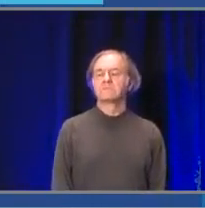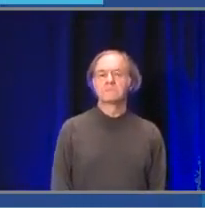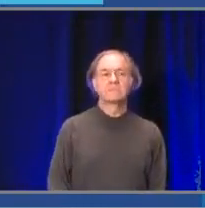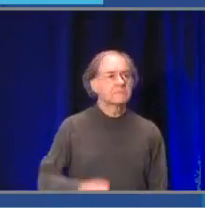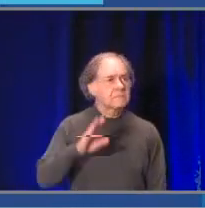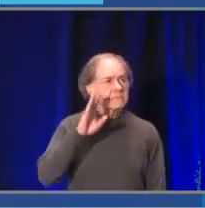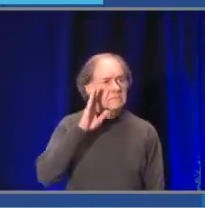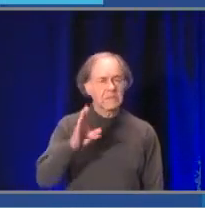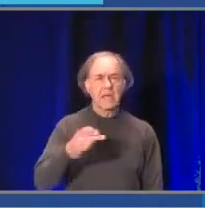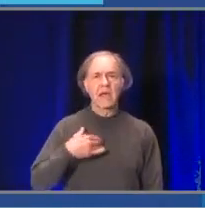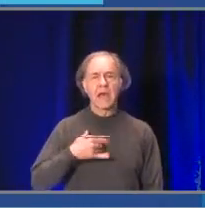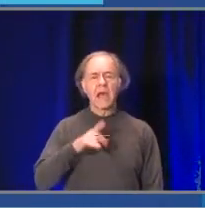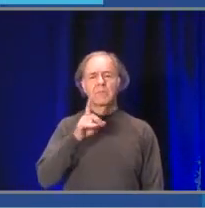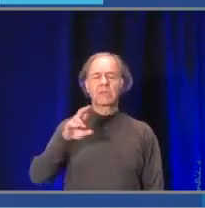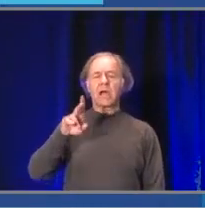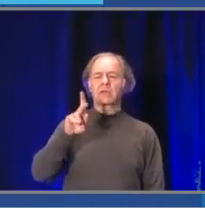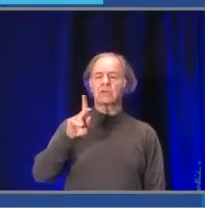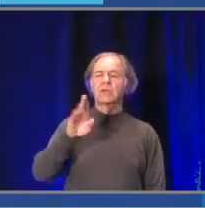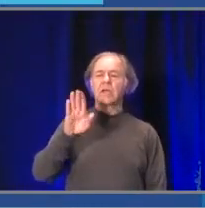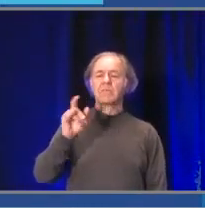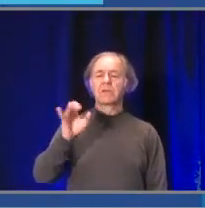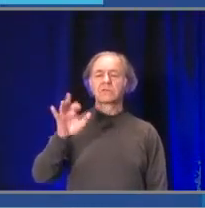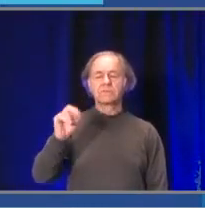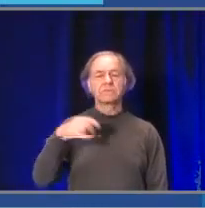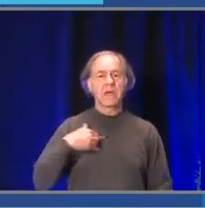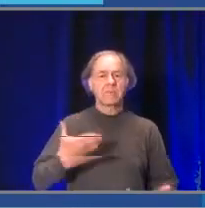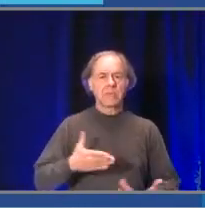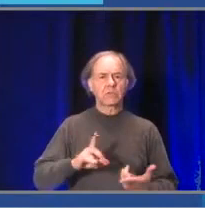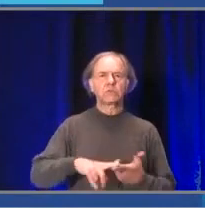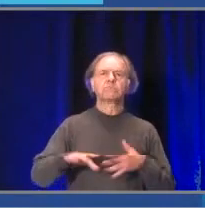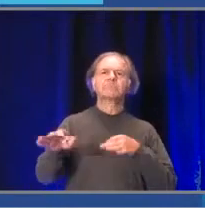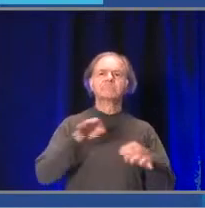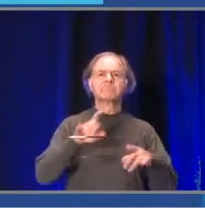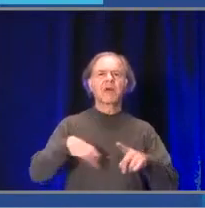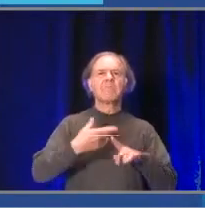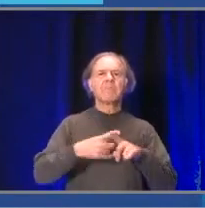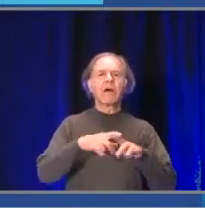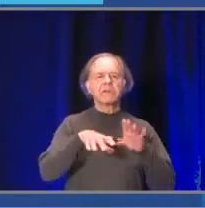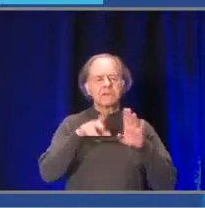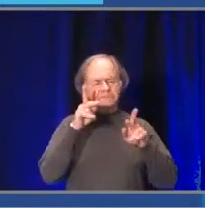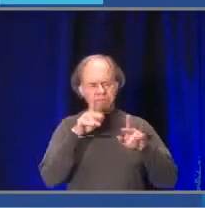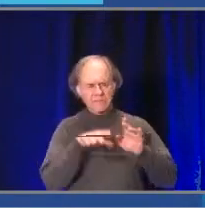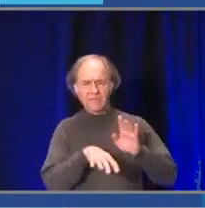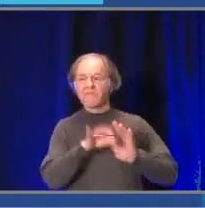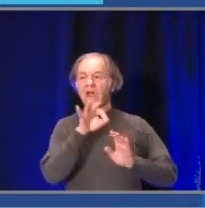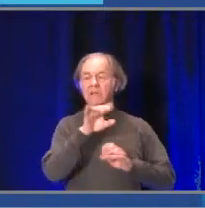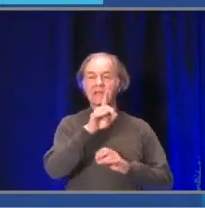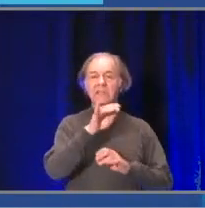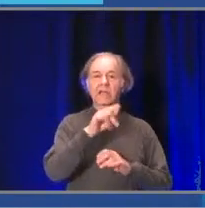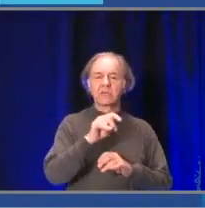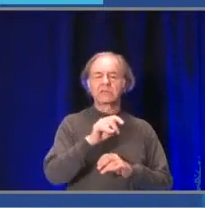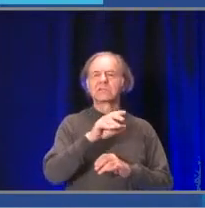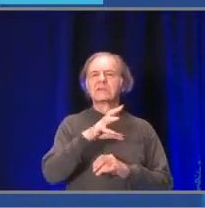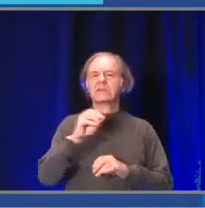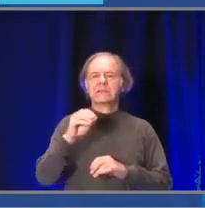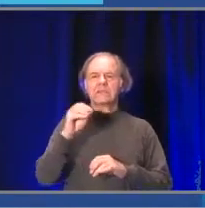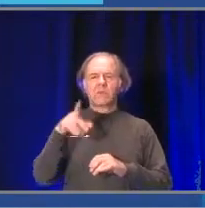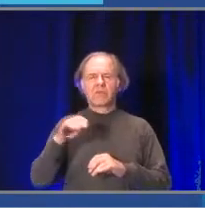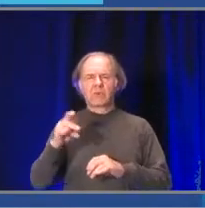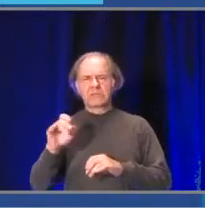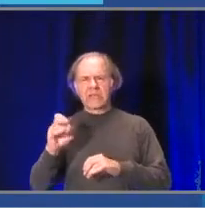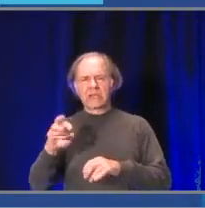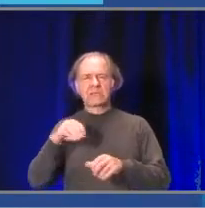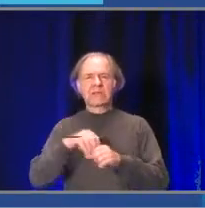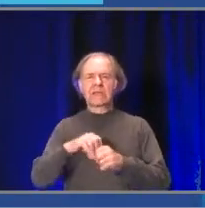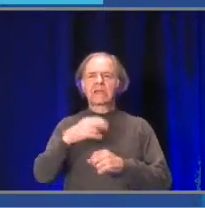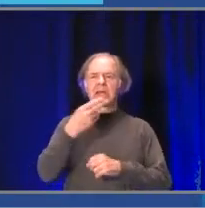Hi, I'm Dr. Kevin Basralian. I'm here to talk to you about diagnosis and treatment advances in prostate cancer at Hackensack University